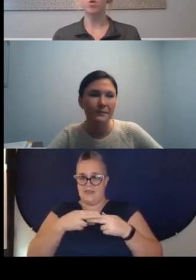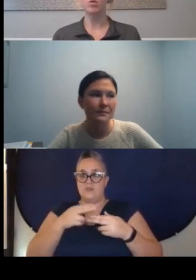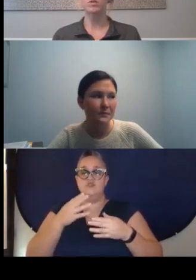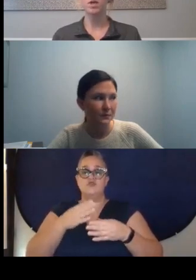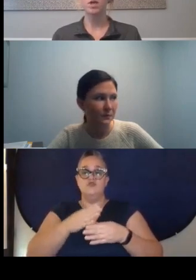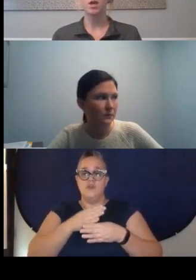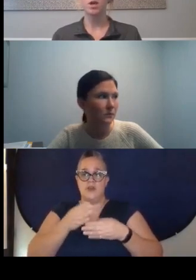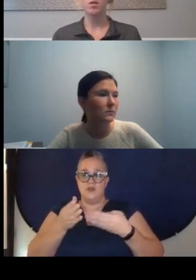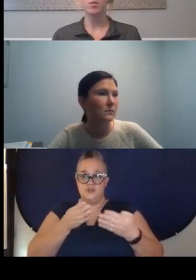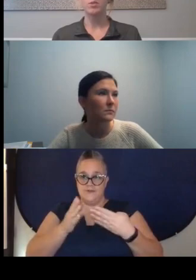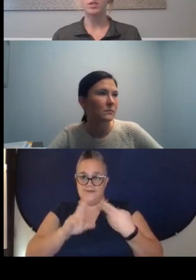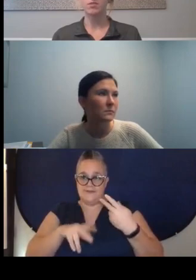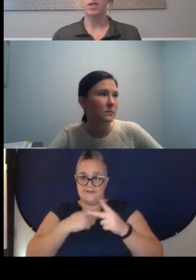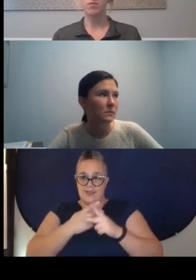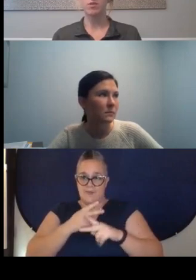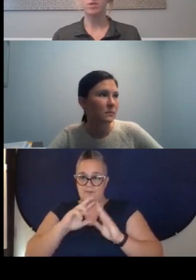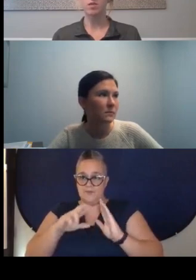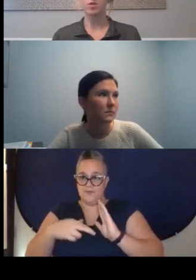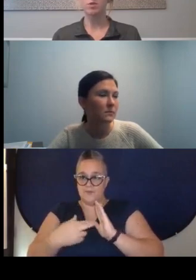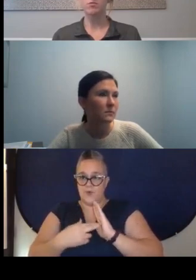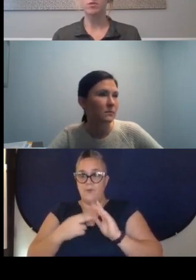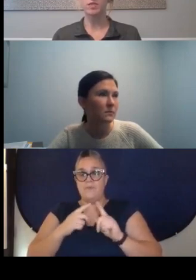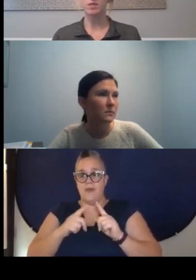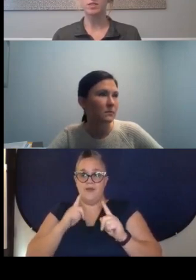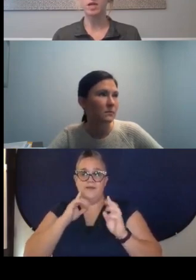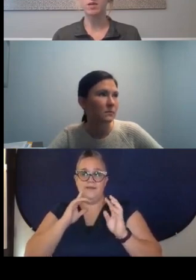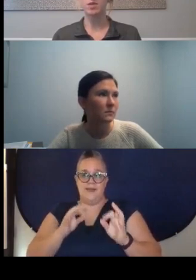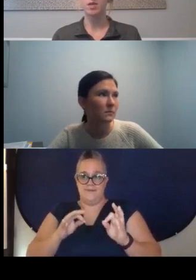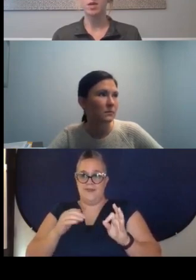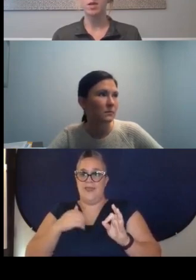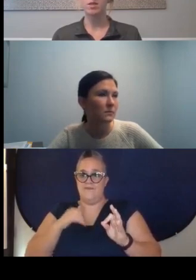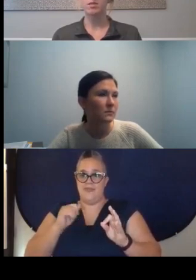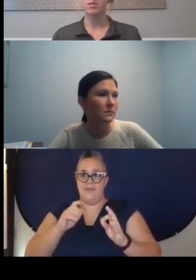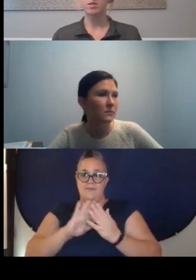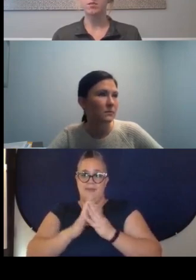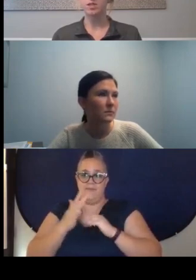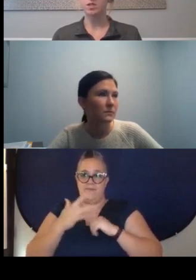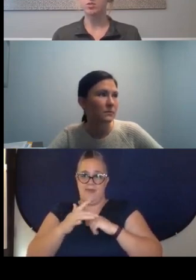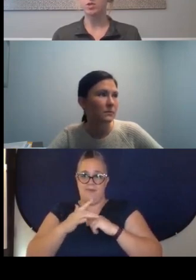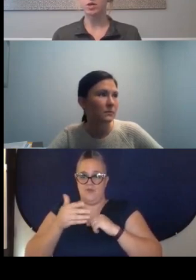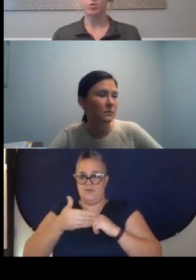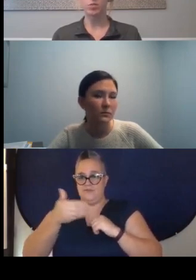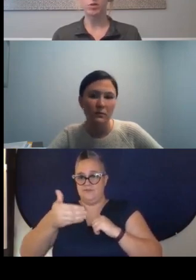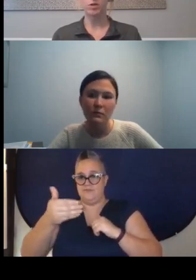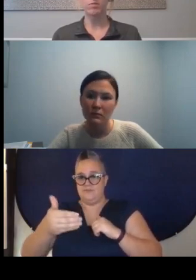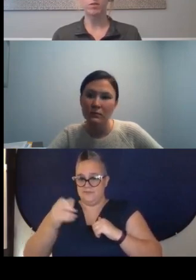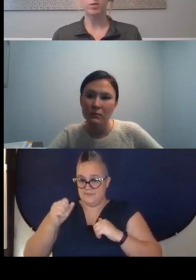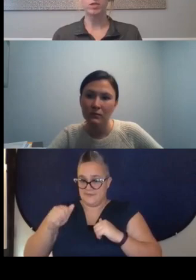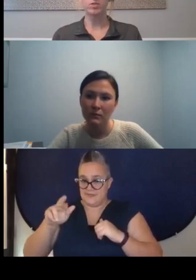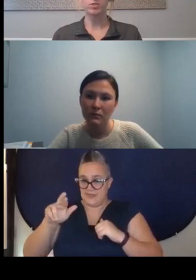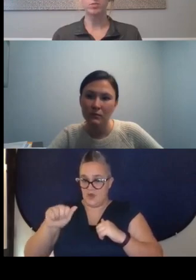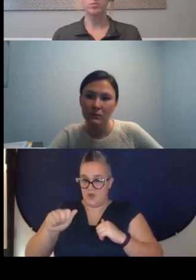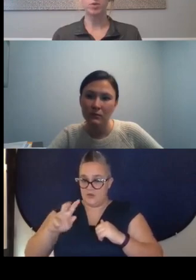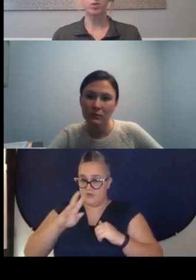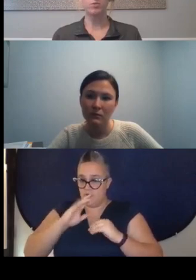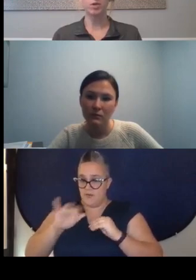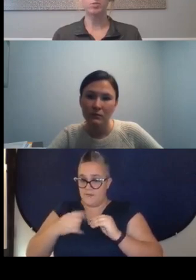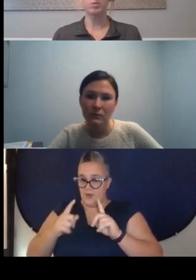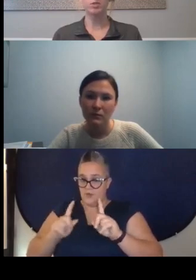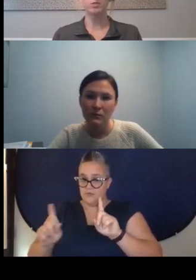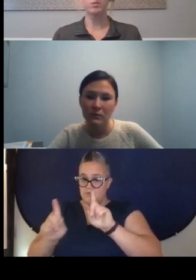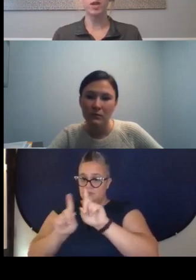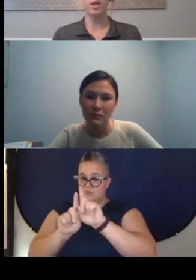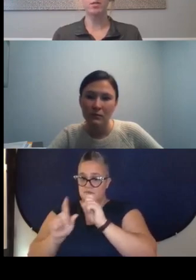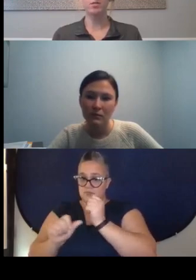type roles, but we definitely have those come open from time to time. And then if Sarah, do you want to talk more about kind of the apprenticeship programs